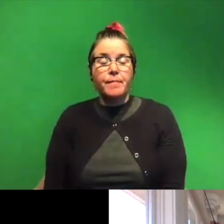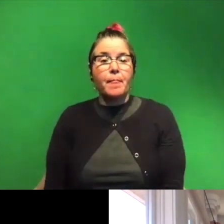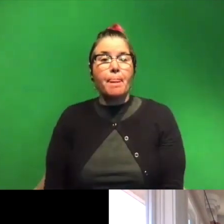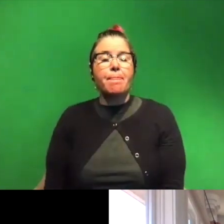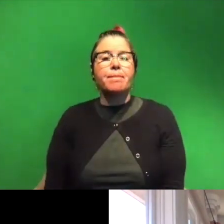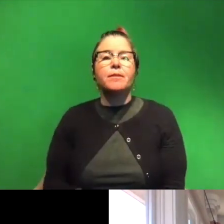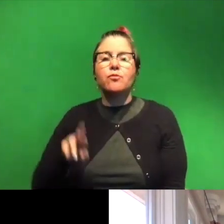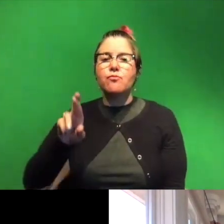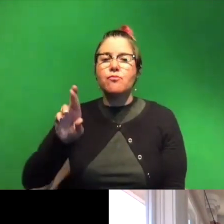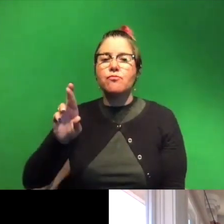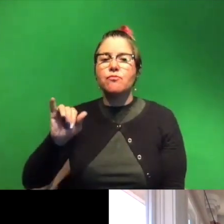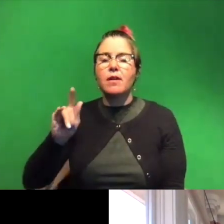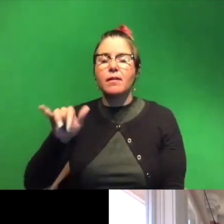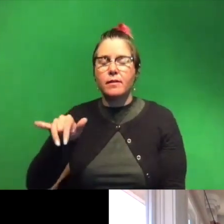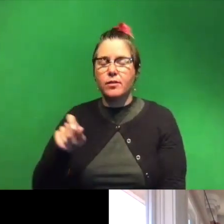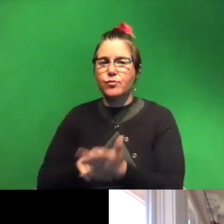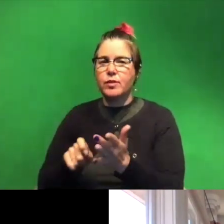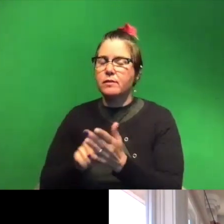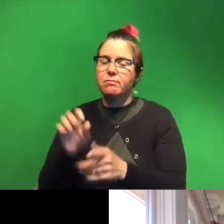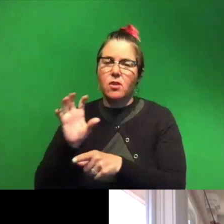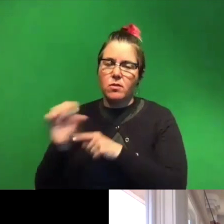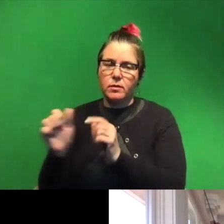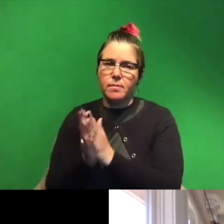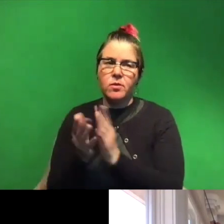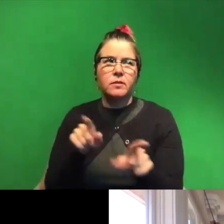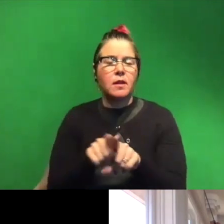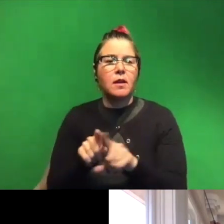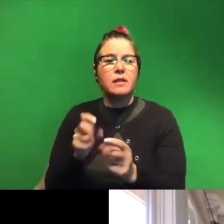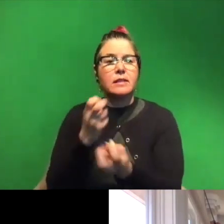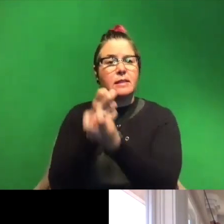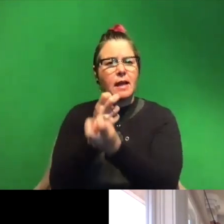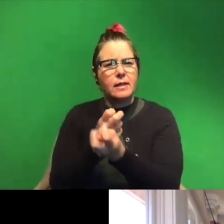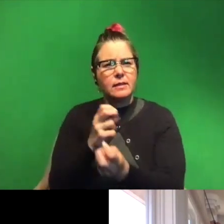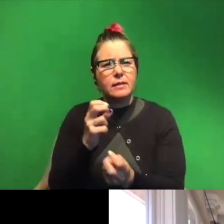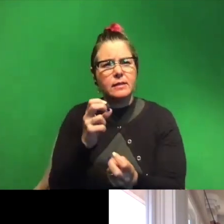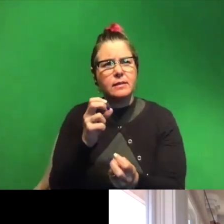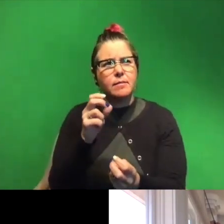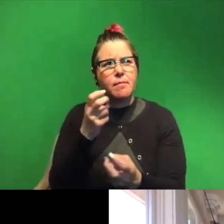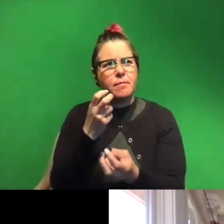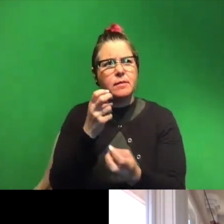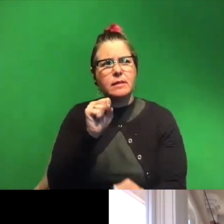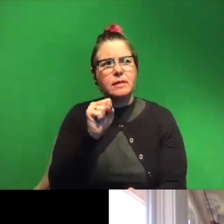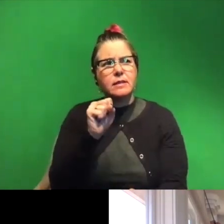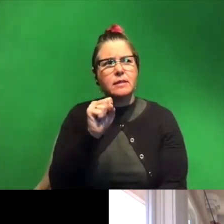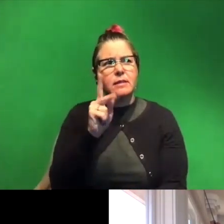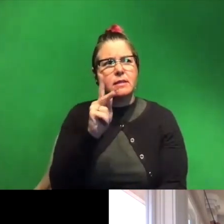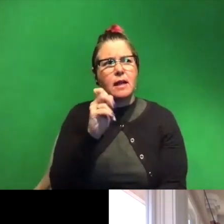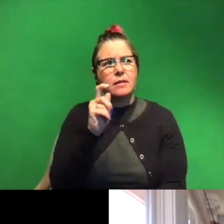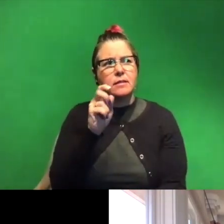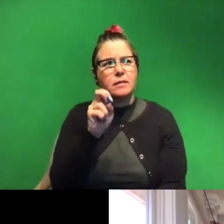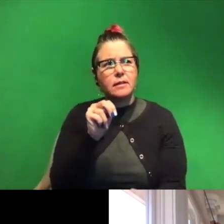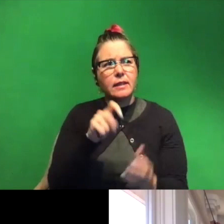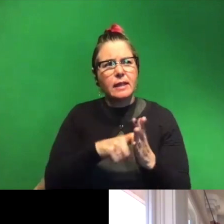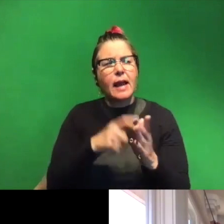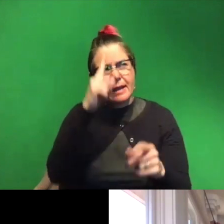Riley's written some very awesome books like Skeleton Key. My gosh, I can picture the